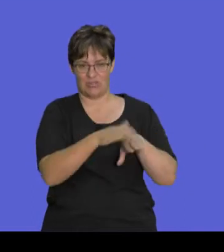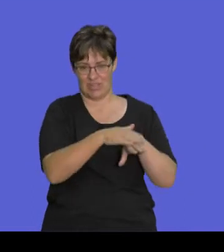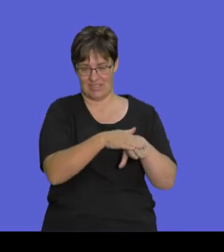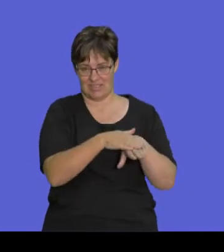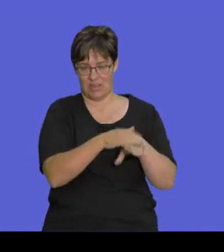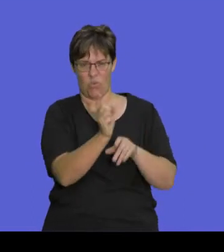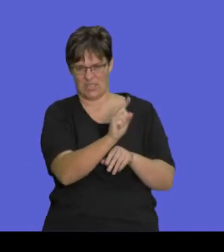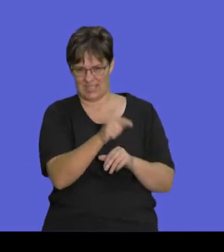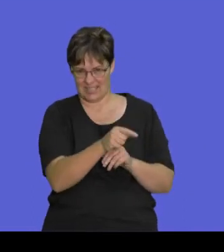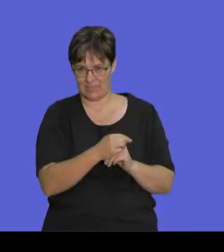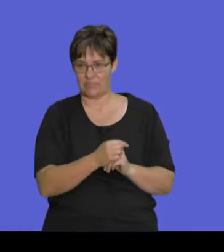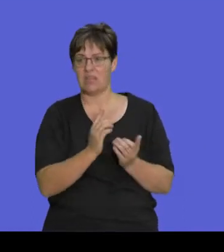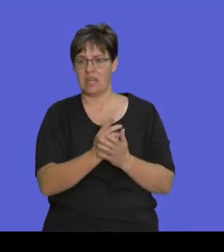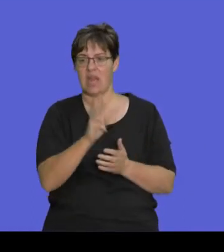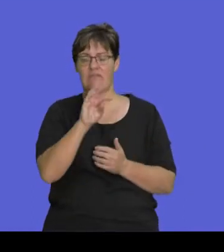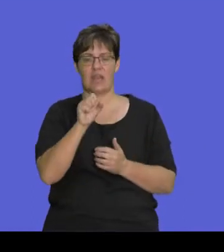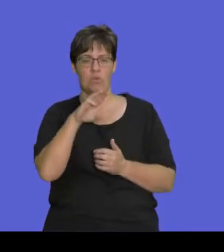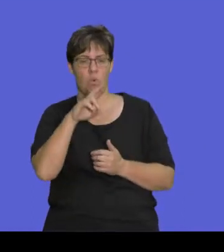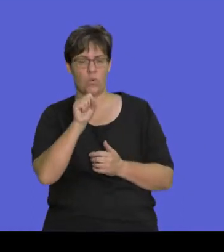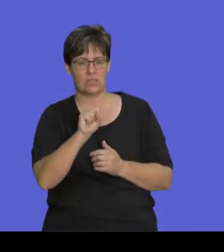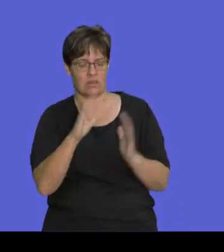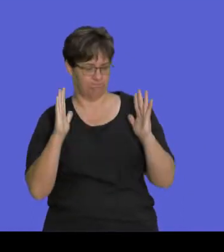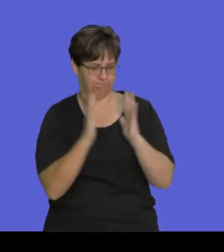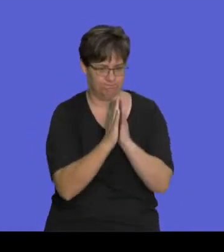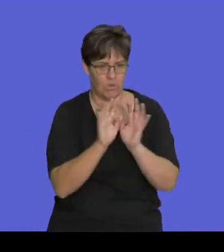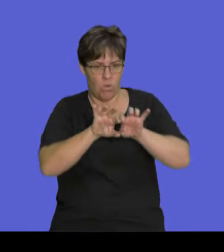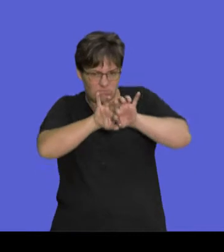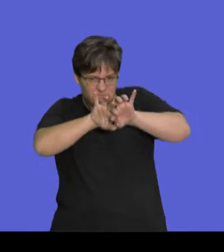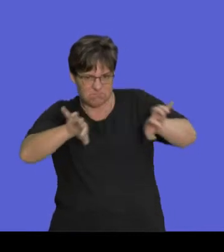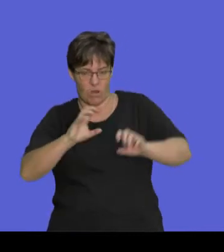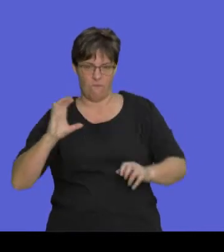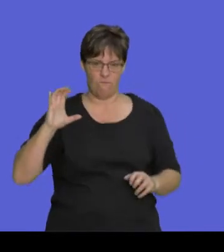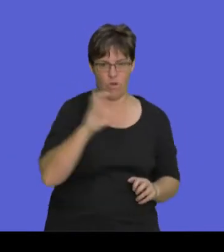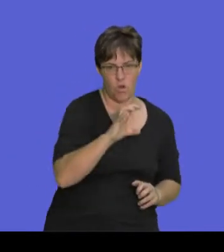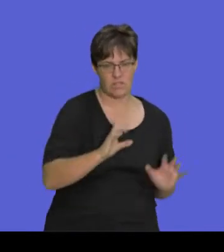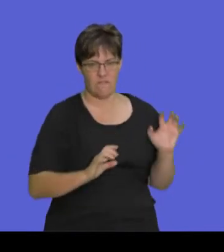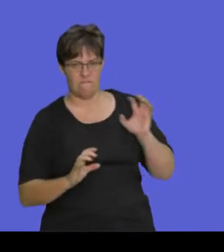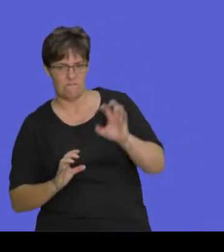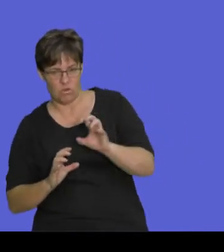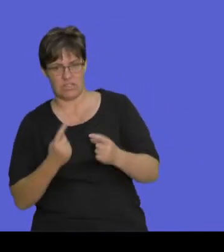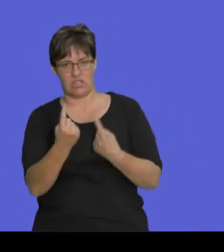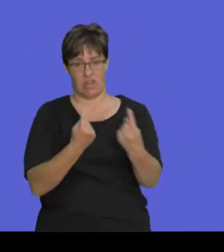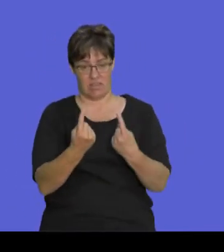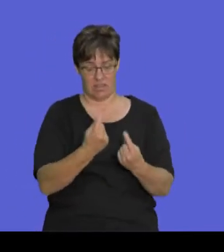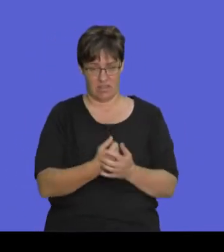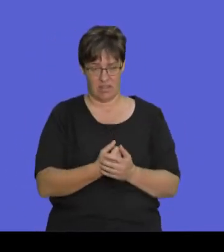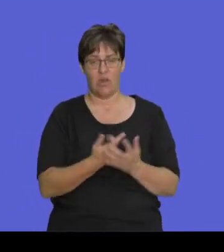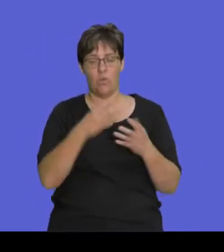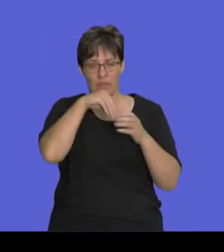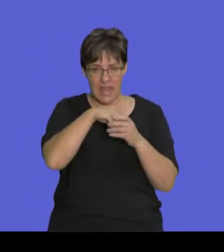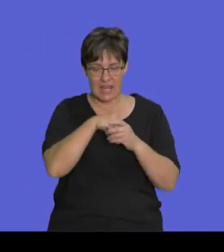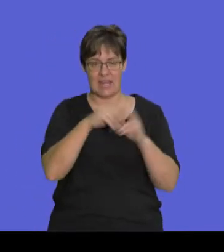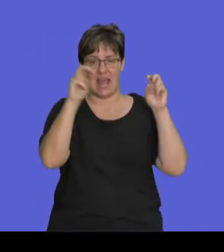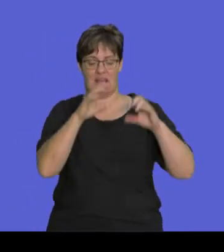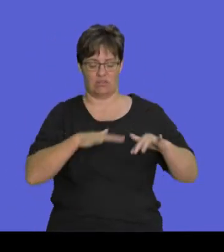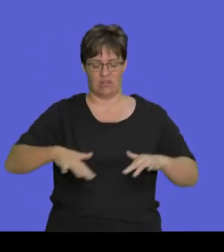We shall talk a lot about vectors today in terms of, the forces that other charged particles experience in an electric